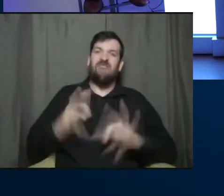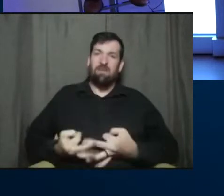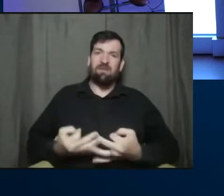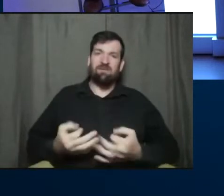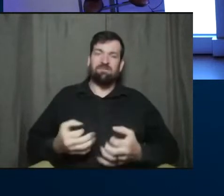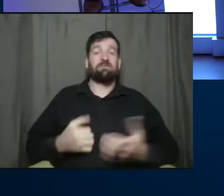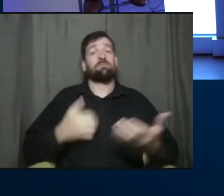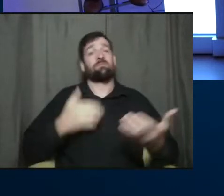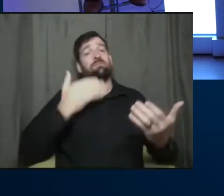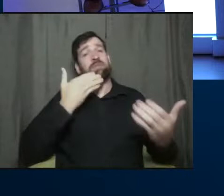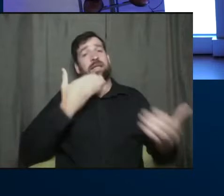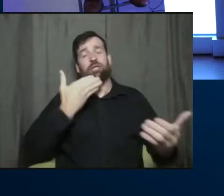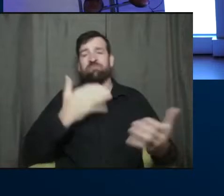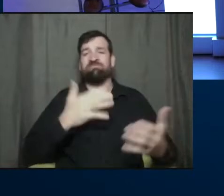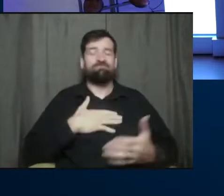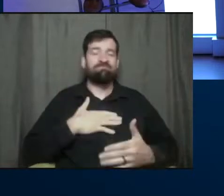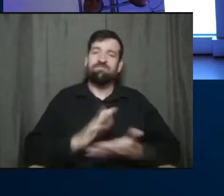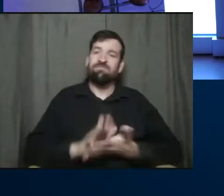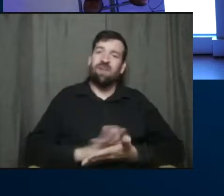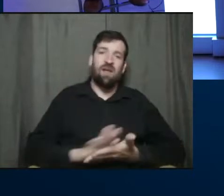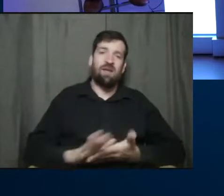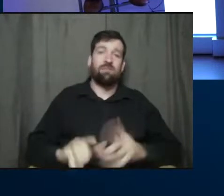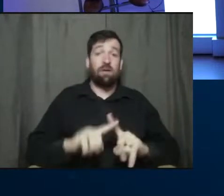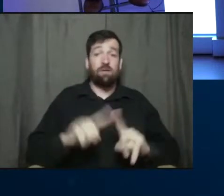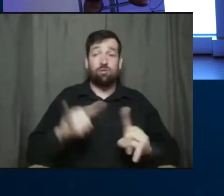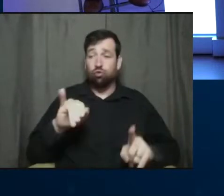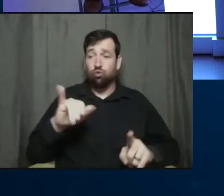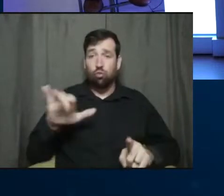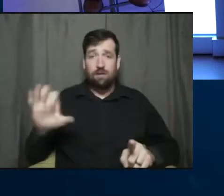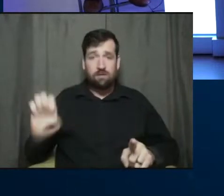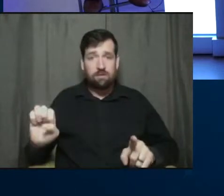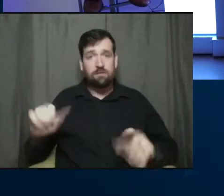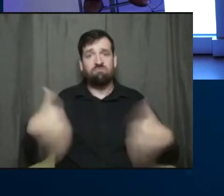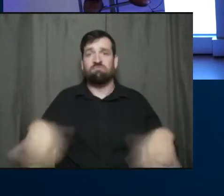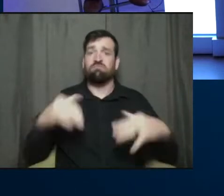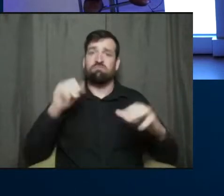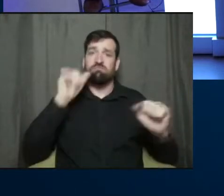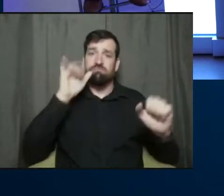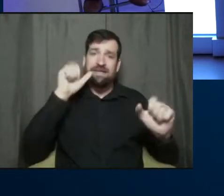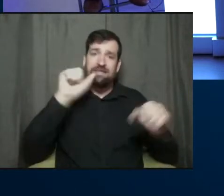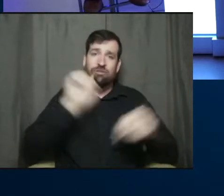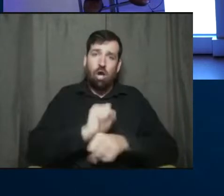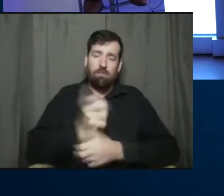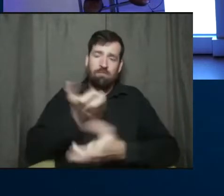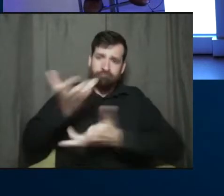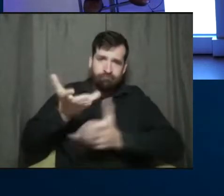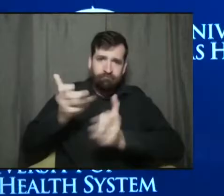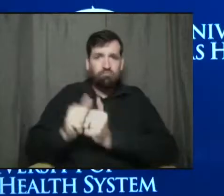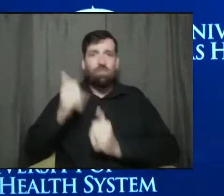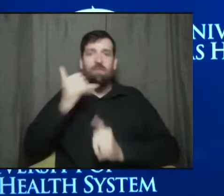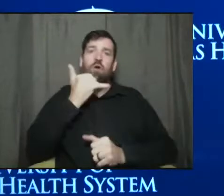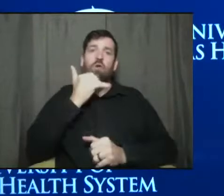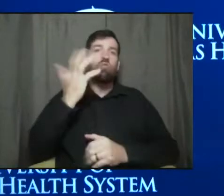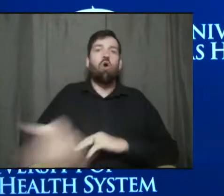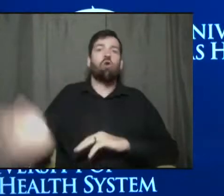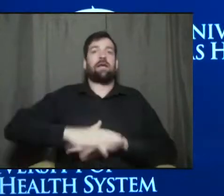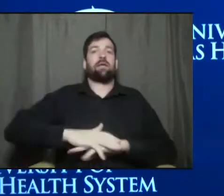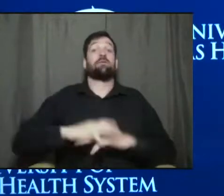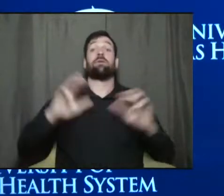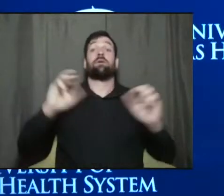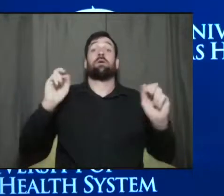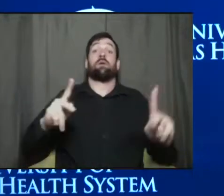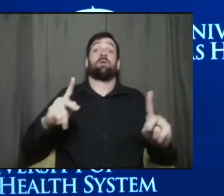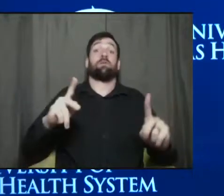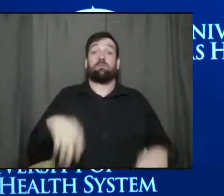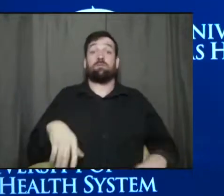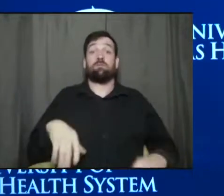guys are way too kind. But I think, Joyce does this amazing job working because she's right there and interfacing with folks on the phone all day long. So, all right, Joe Murmis, we still have a